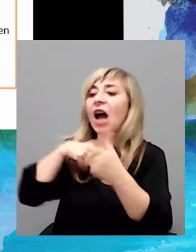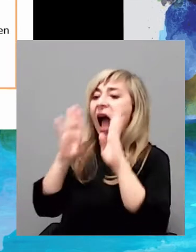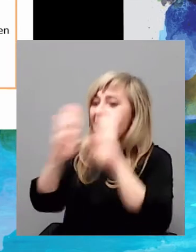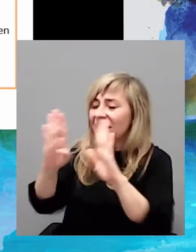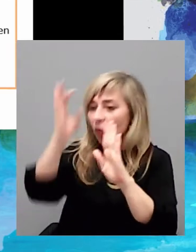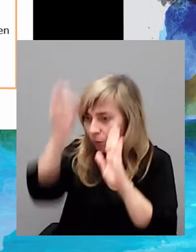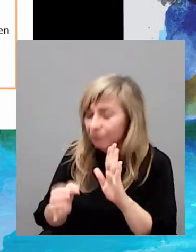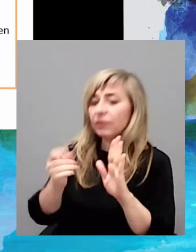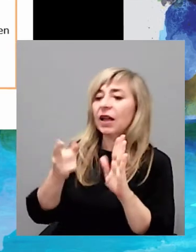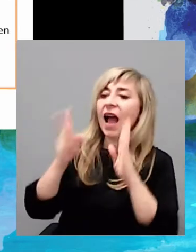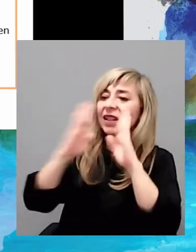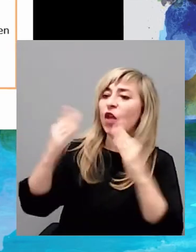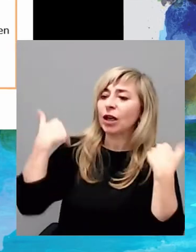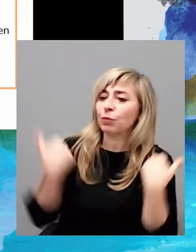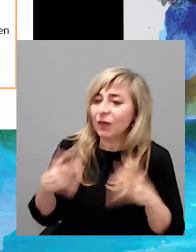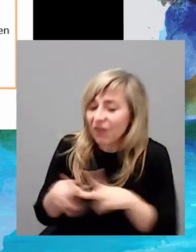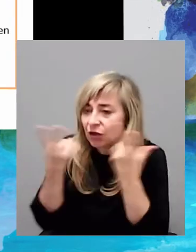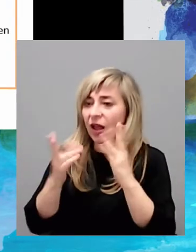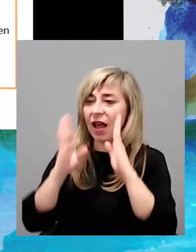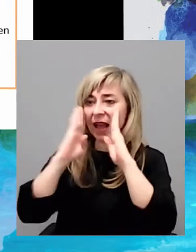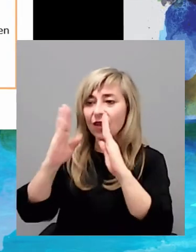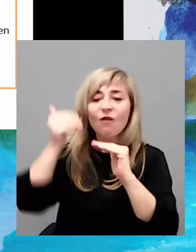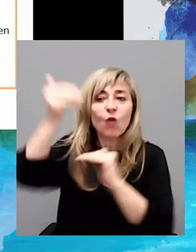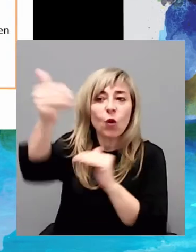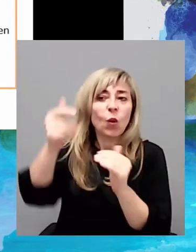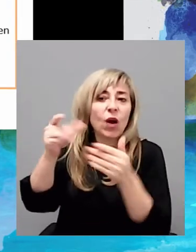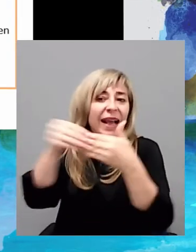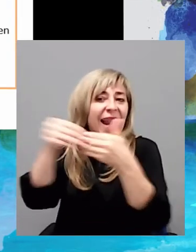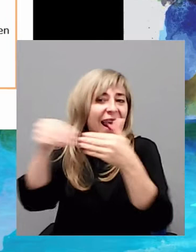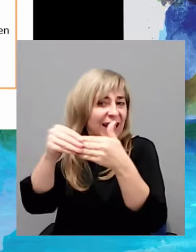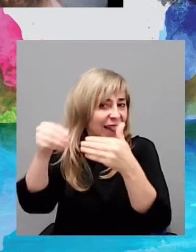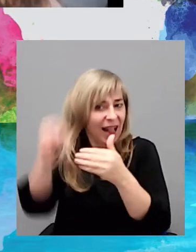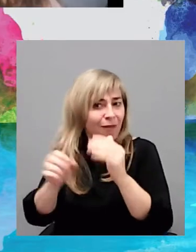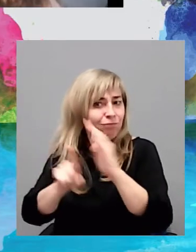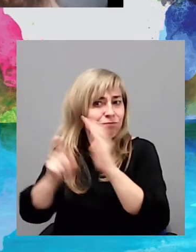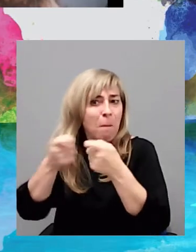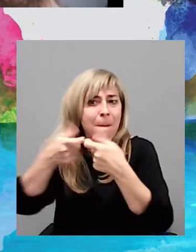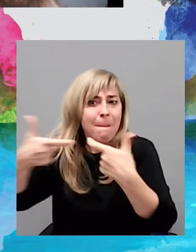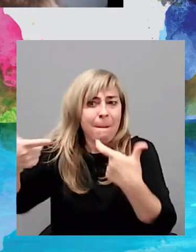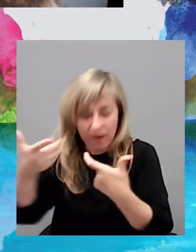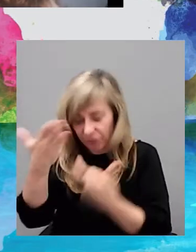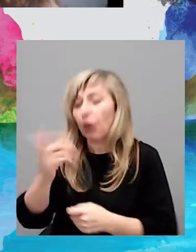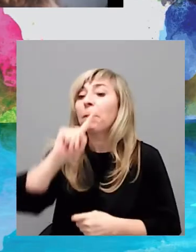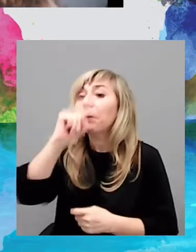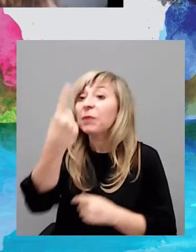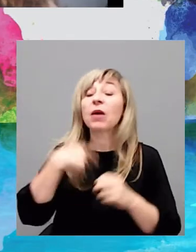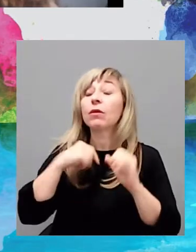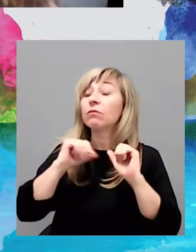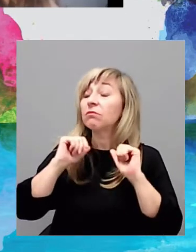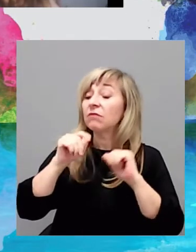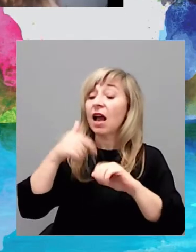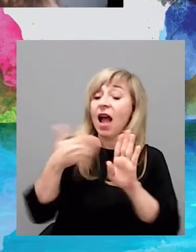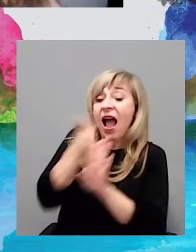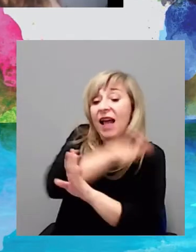people with disabilities from a social responsibility perspective. Now, specifically, we analyze the real